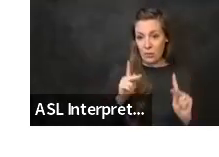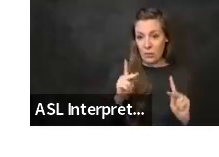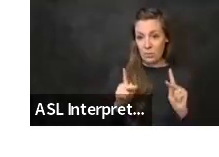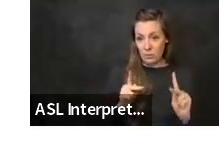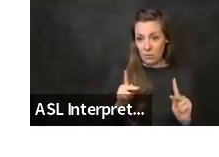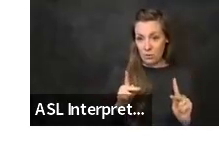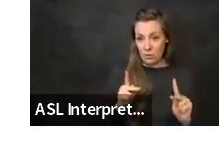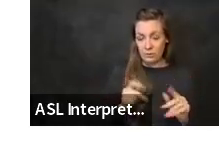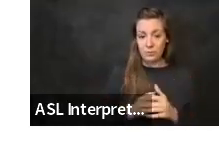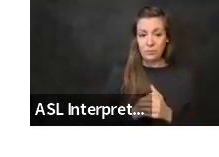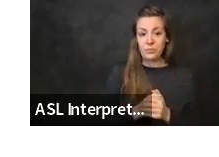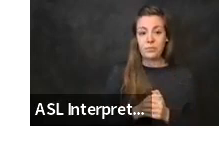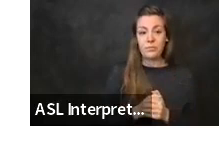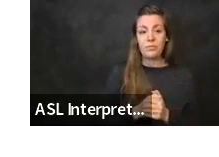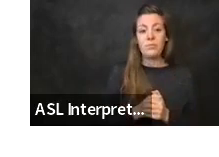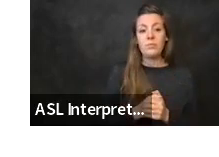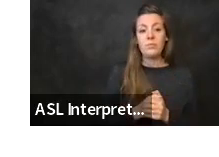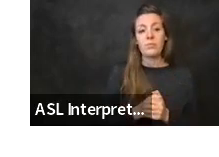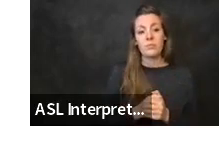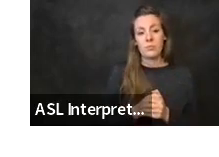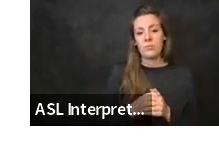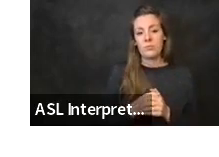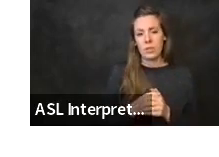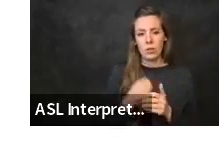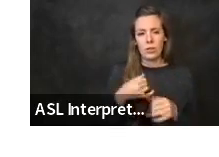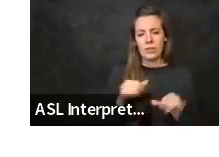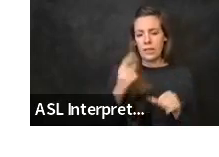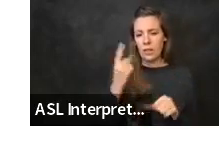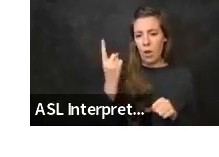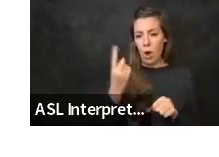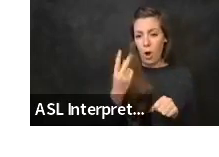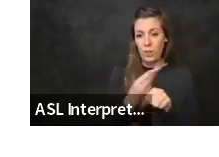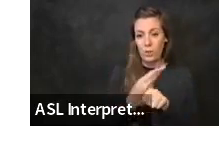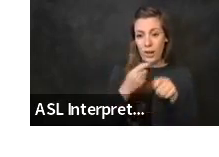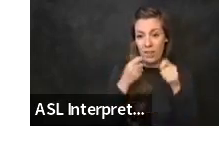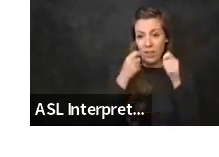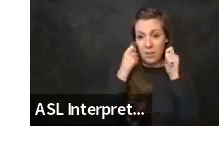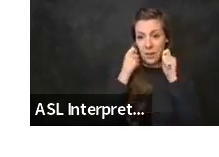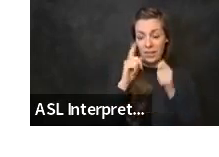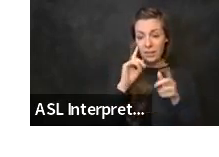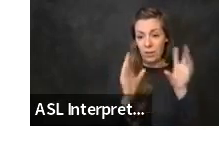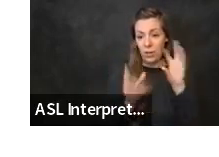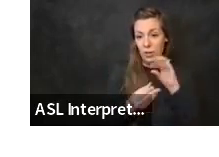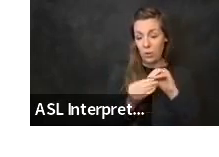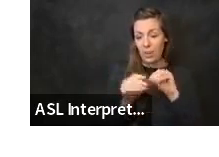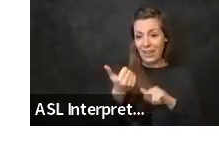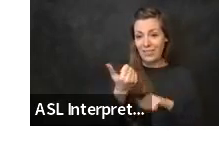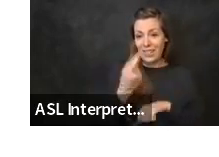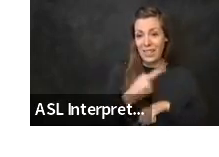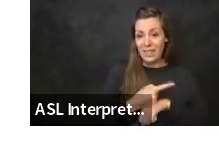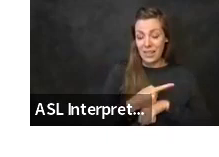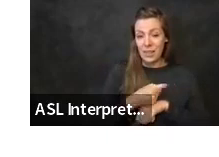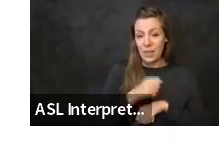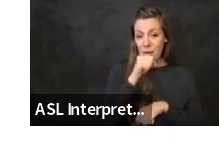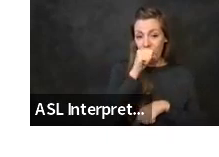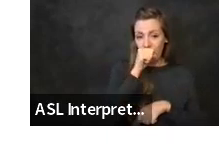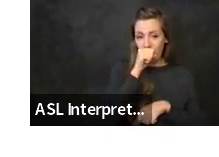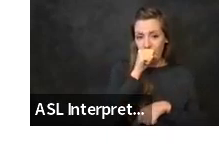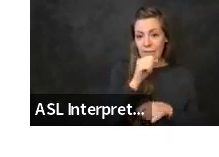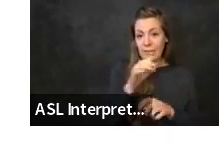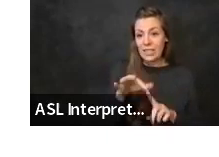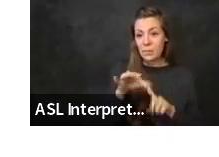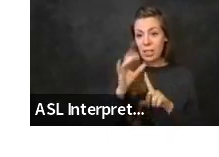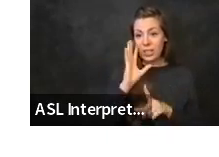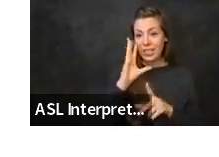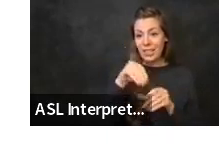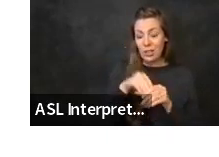and you're tested negative, still you'd wear a well-fitting mask around others for a total of 10 days, especially in indoor settings. And of